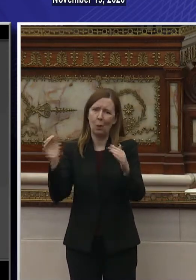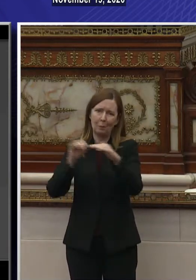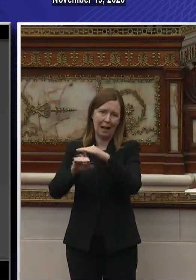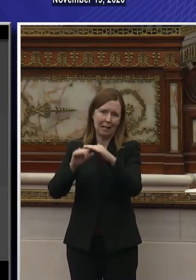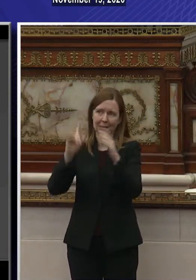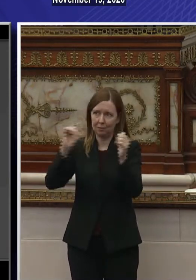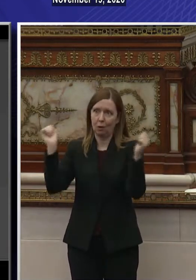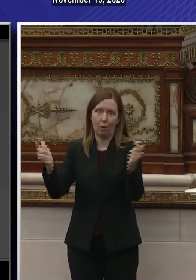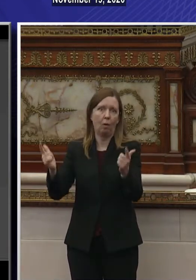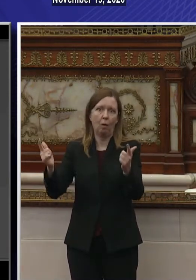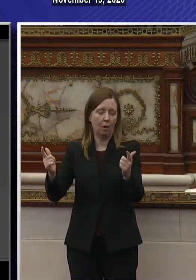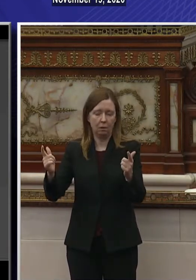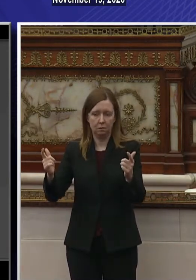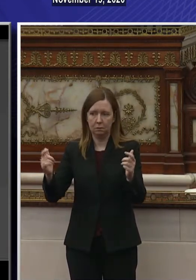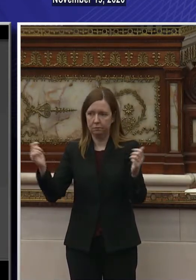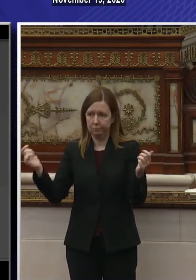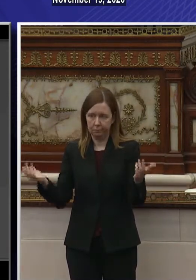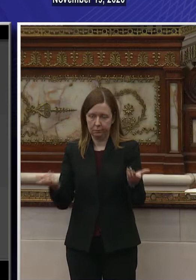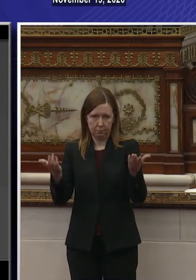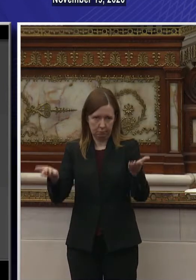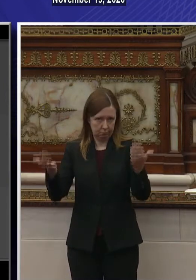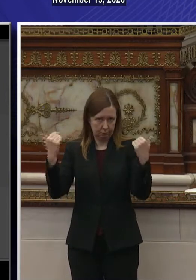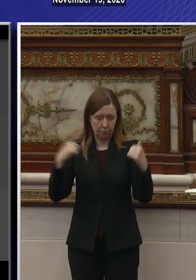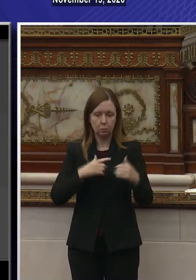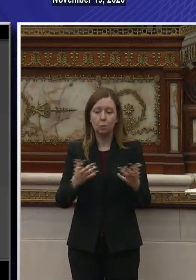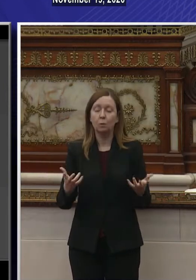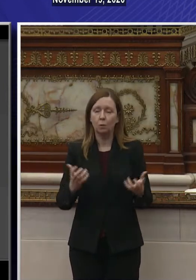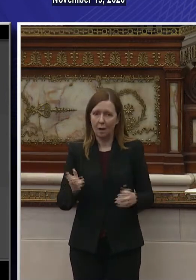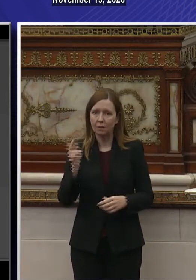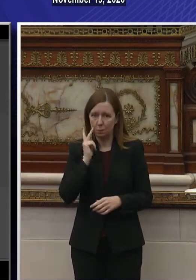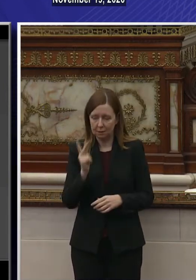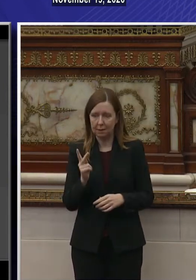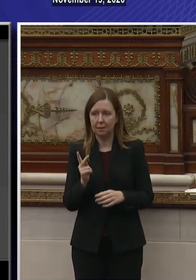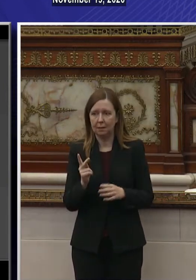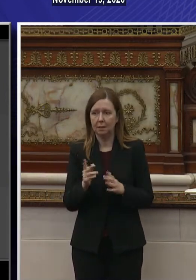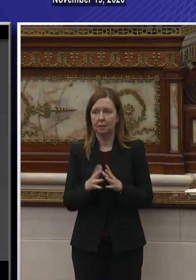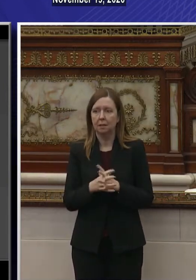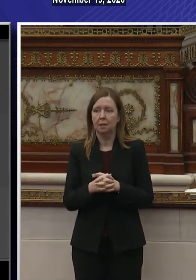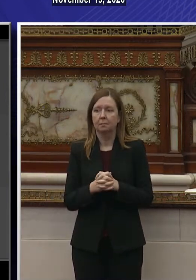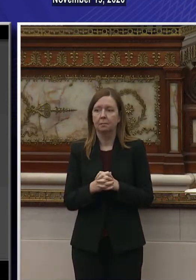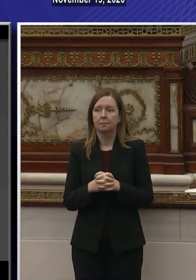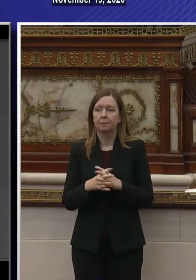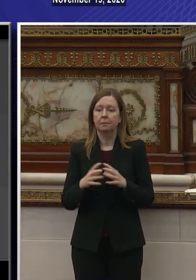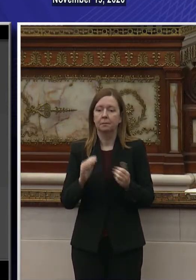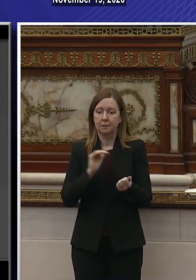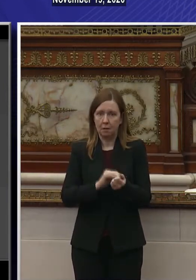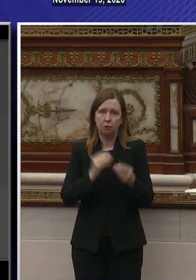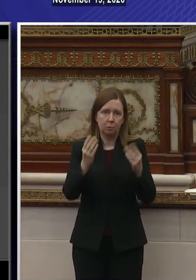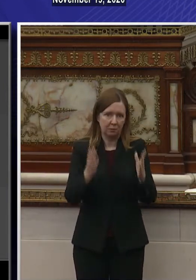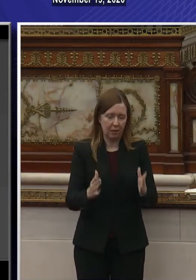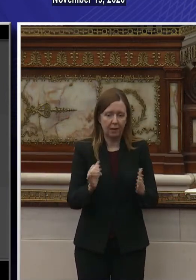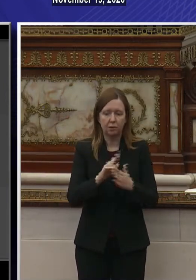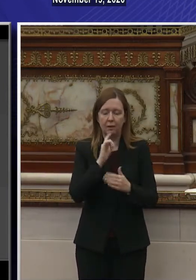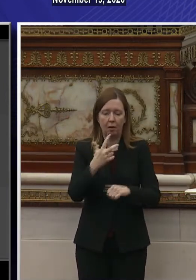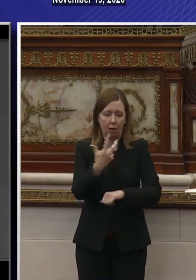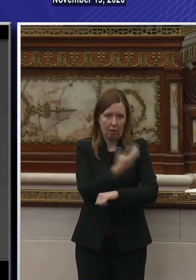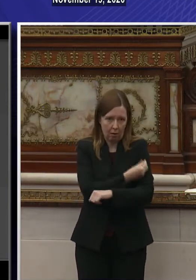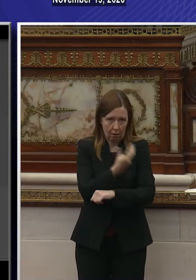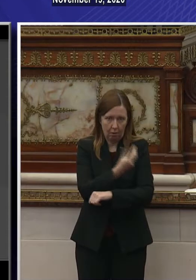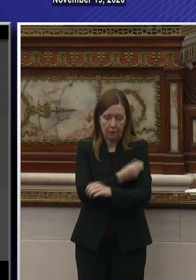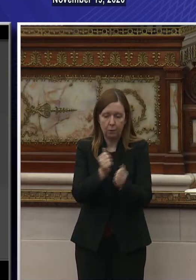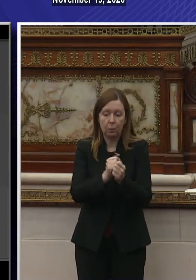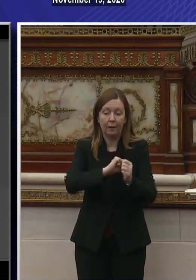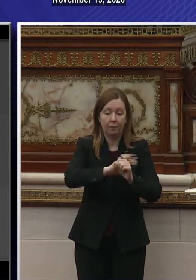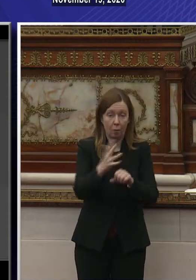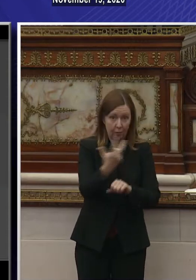access for everyone in the city, we would like to see that providers who are immunizing with